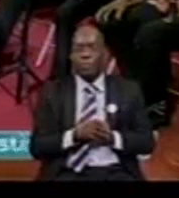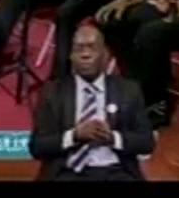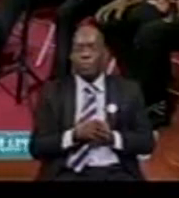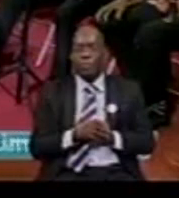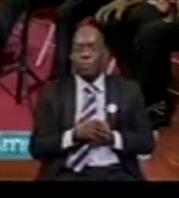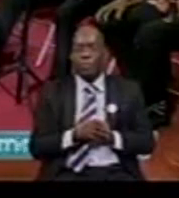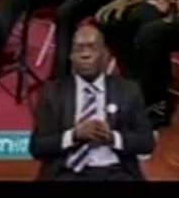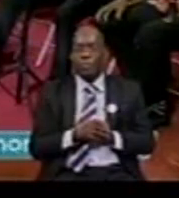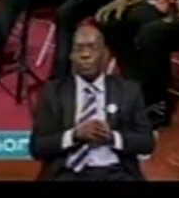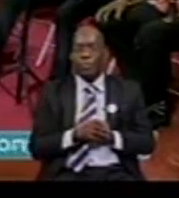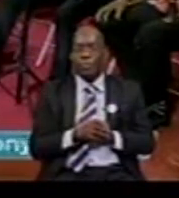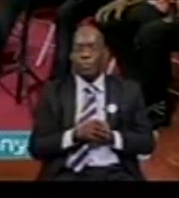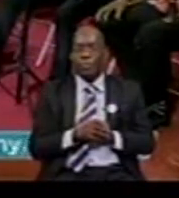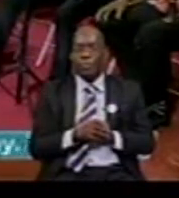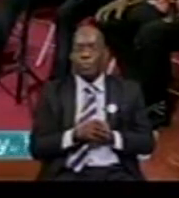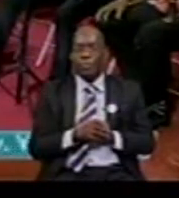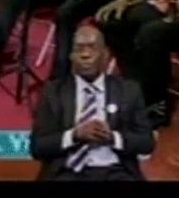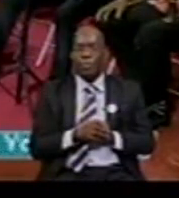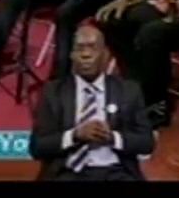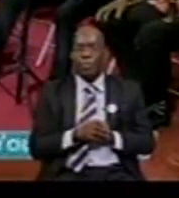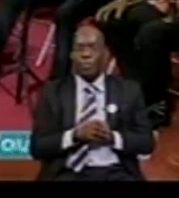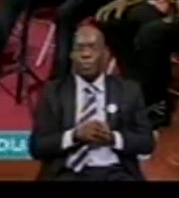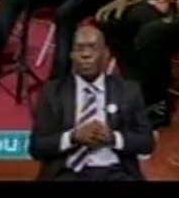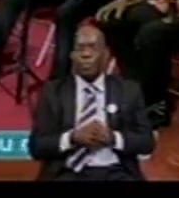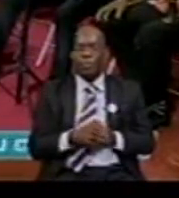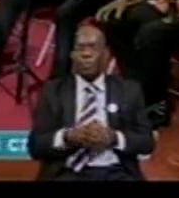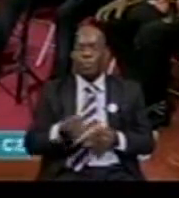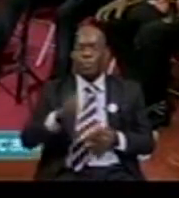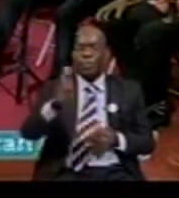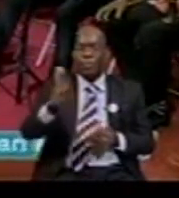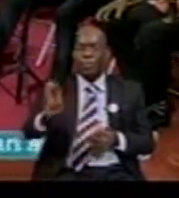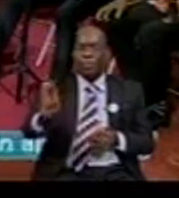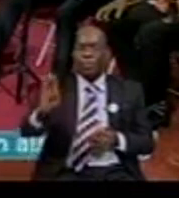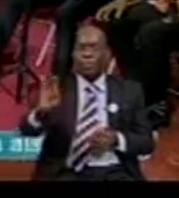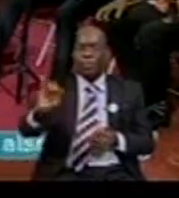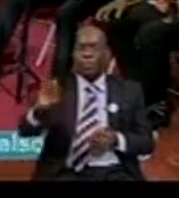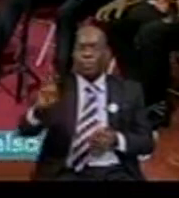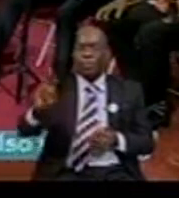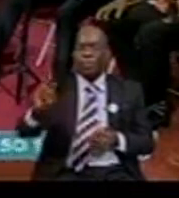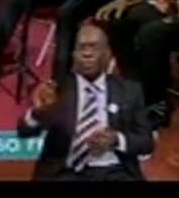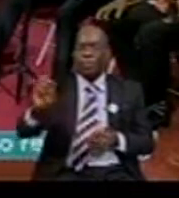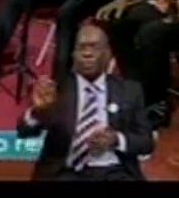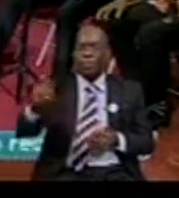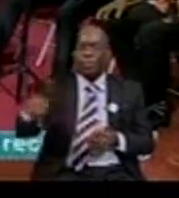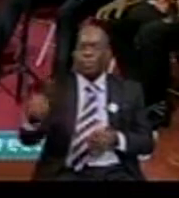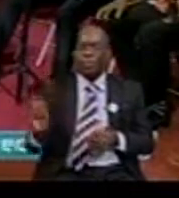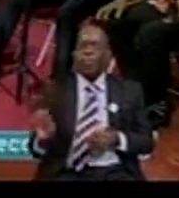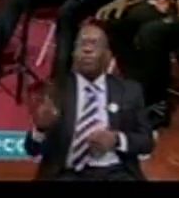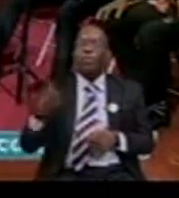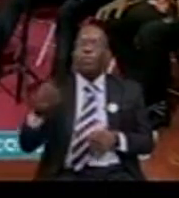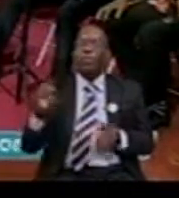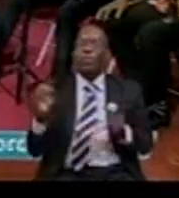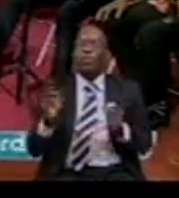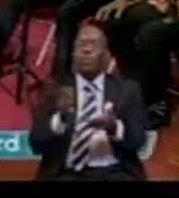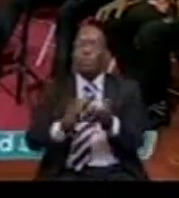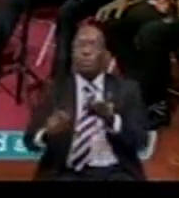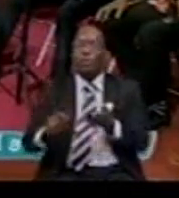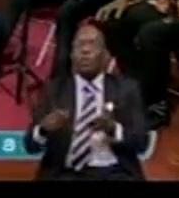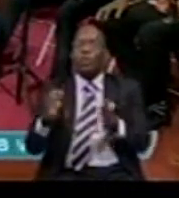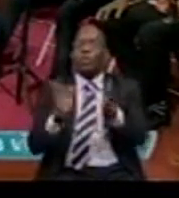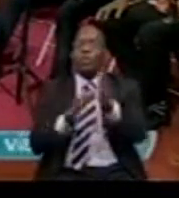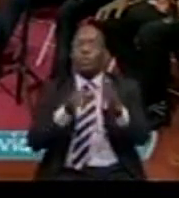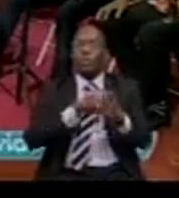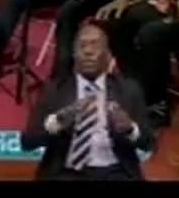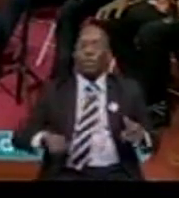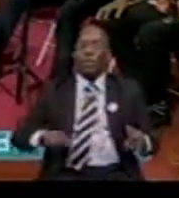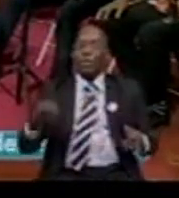Where Adefala wrote, "Praise God, the Lord blessed me with a bouncing baby girl